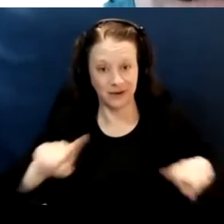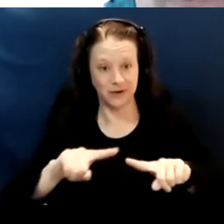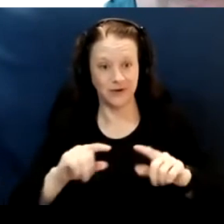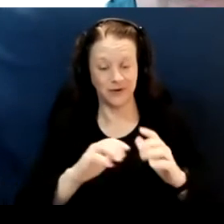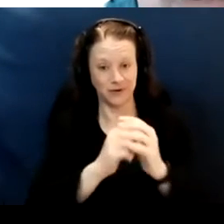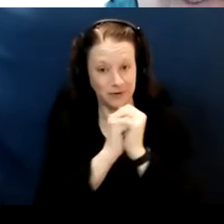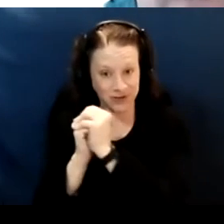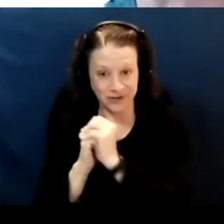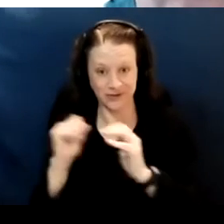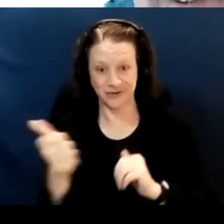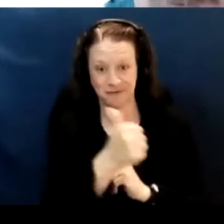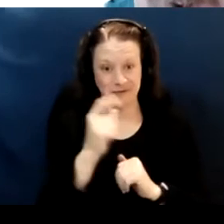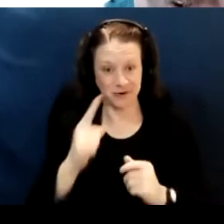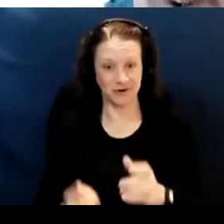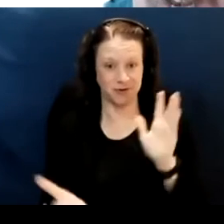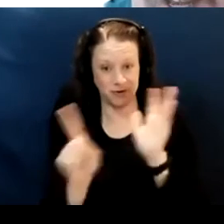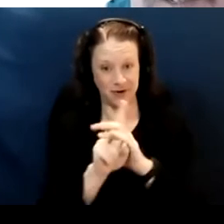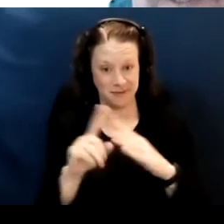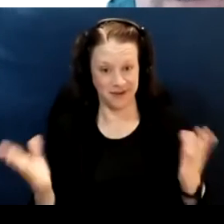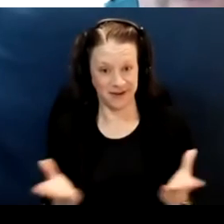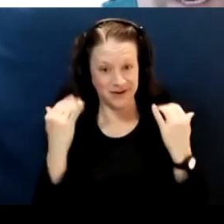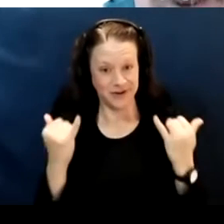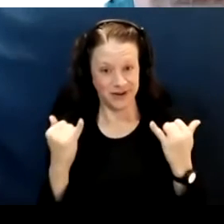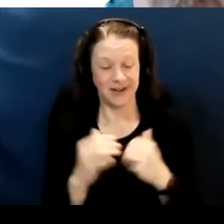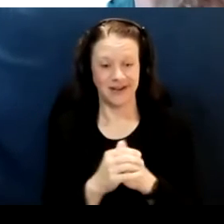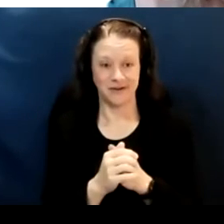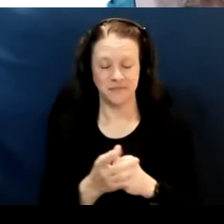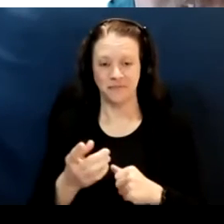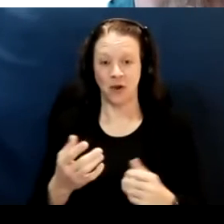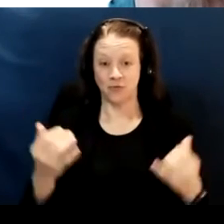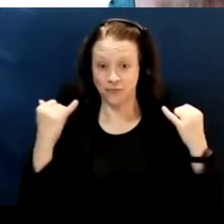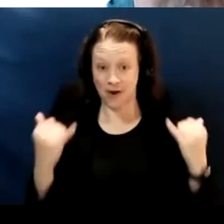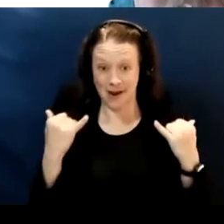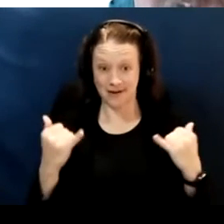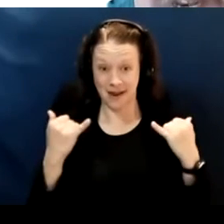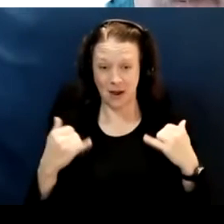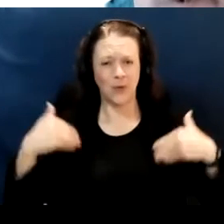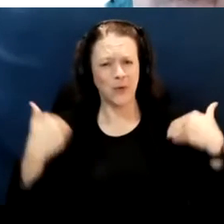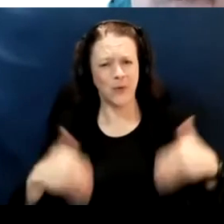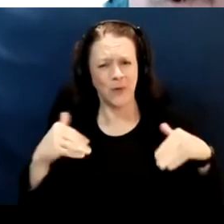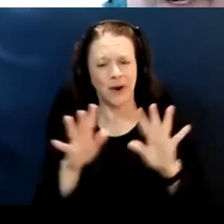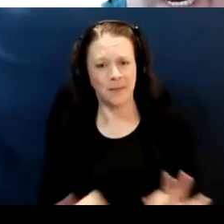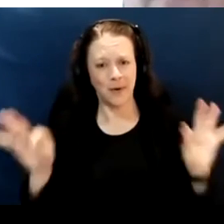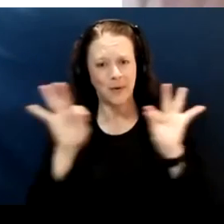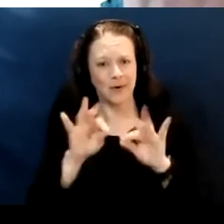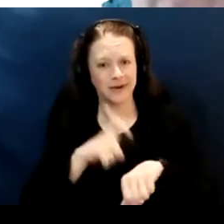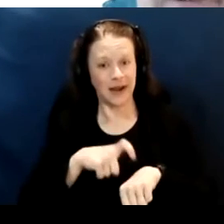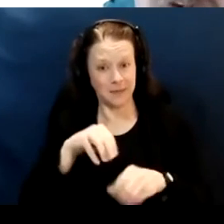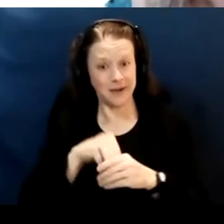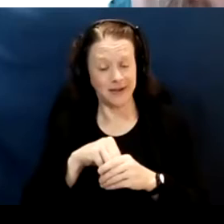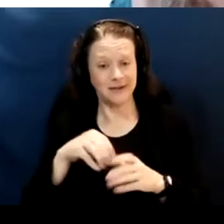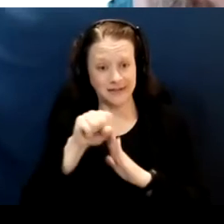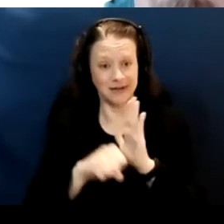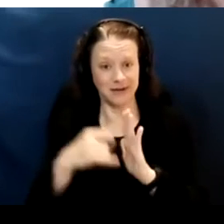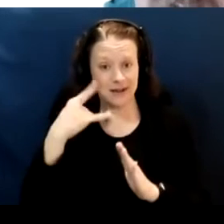congratulate yourselves for being here. We are at a very important time in the state where more than half